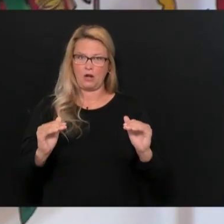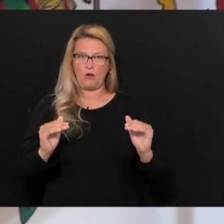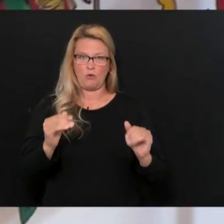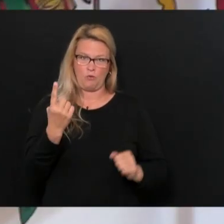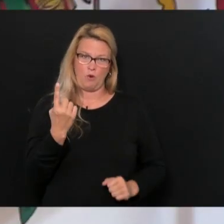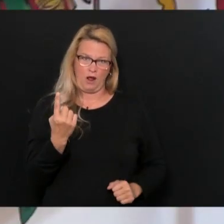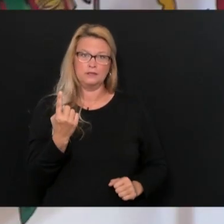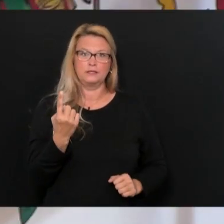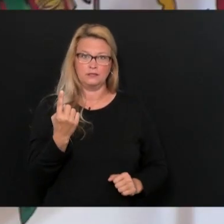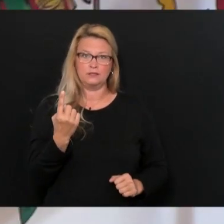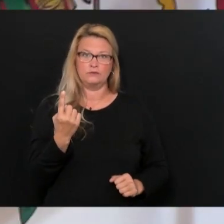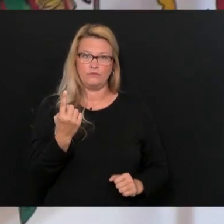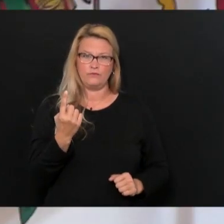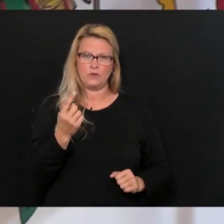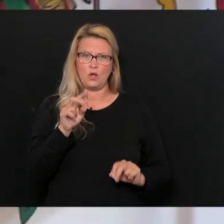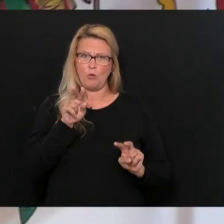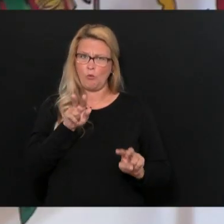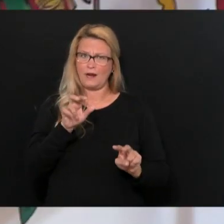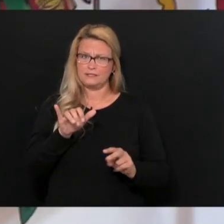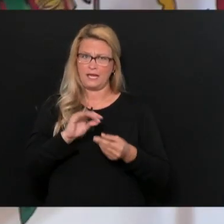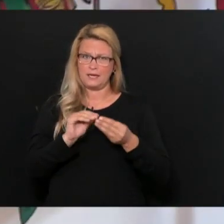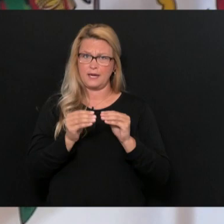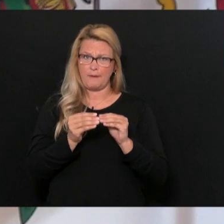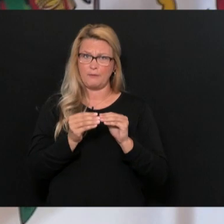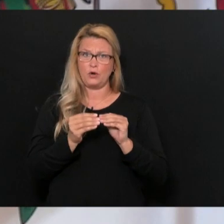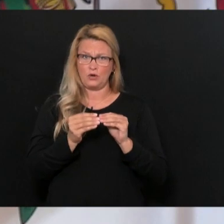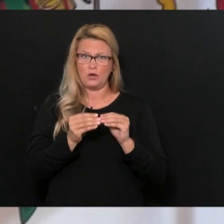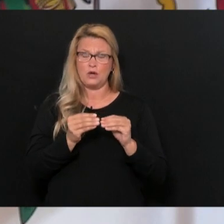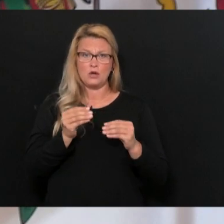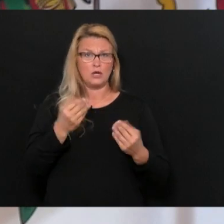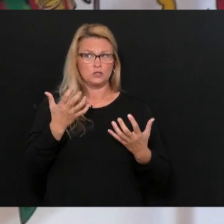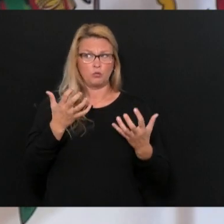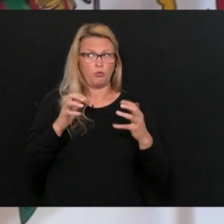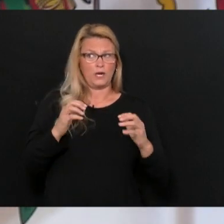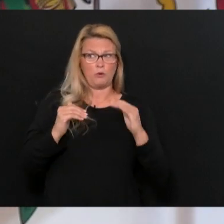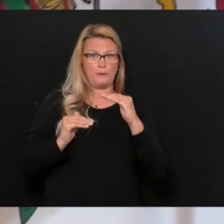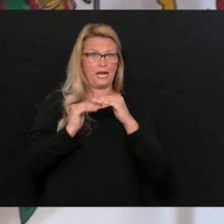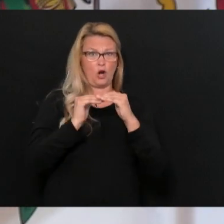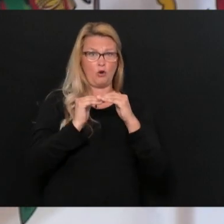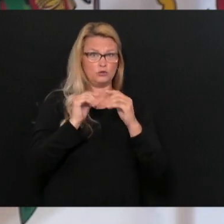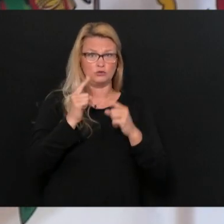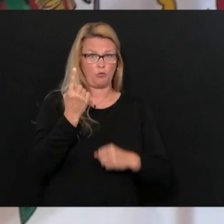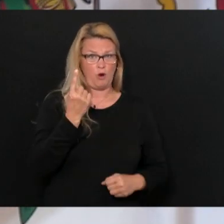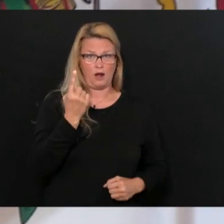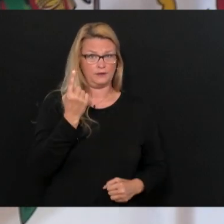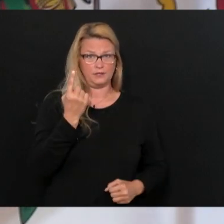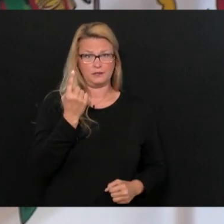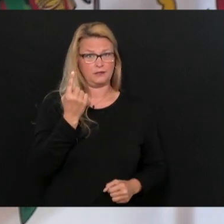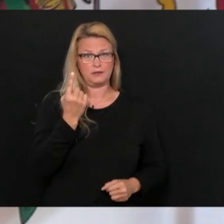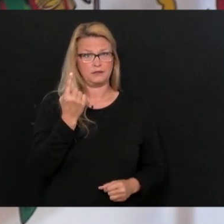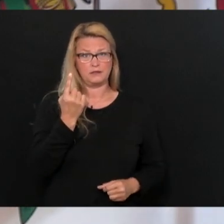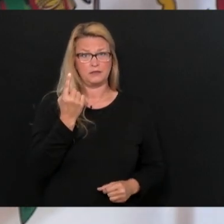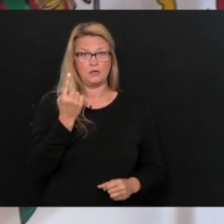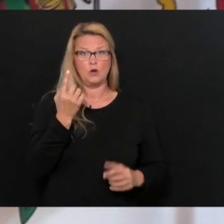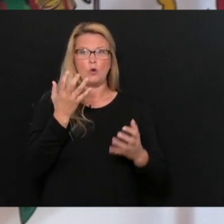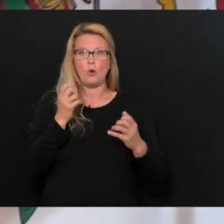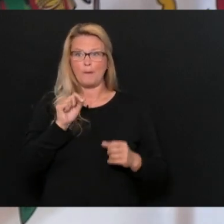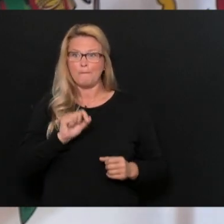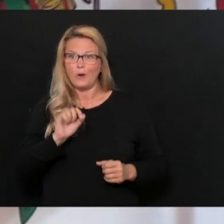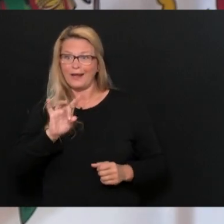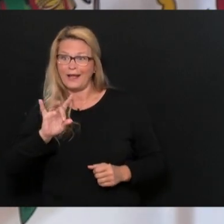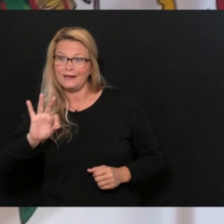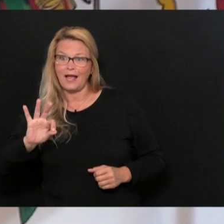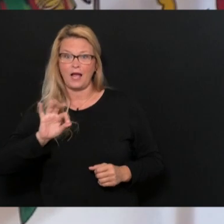our thoughts all the time. We don't want to be even close to 1. We want to be at